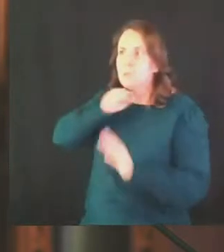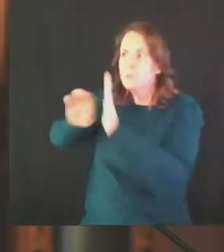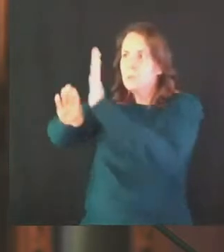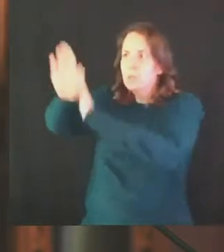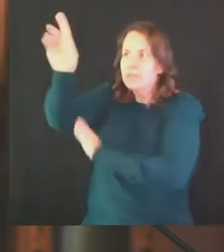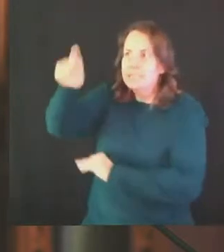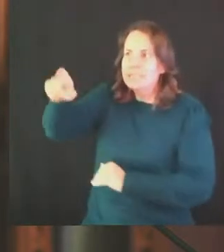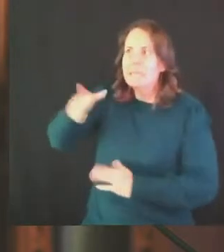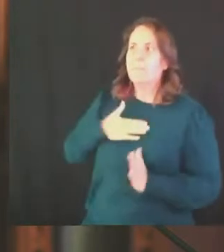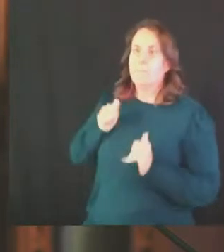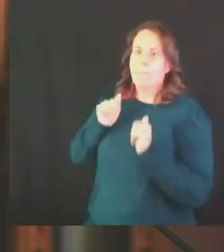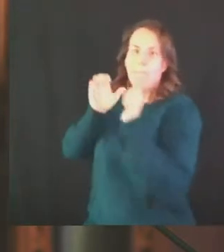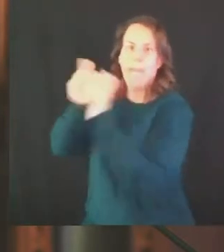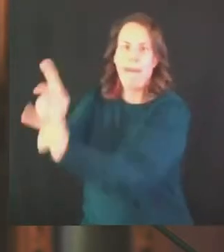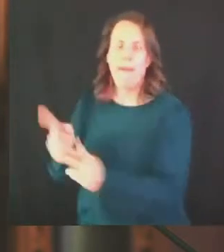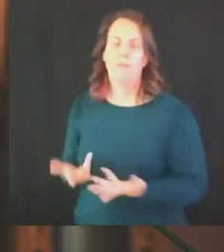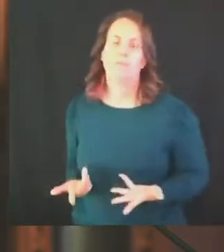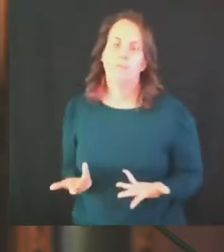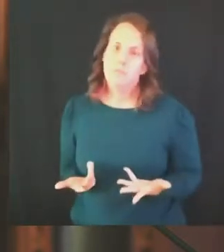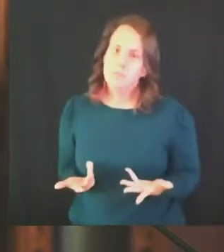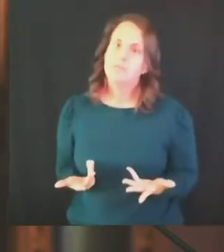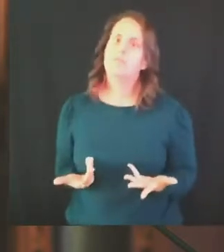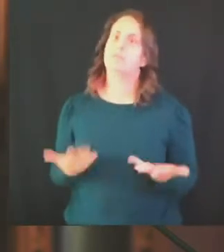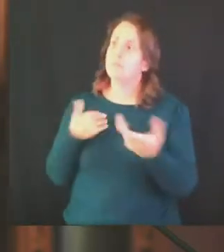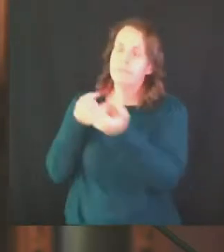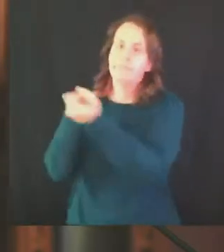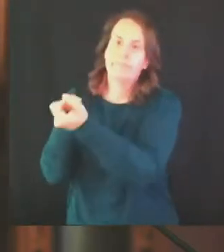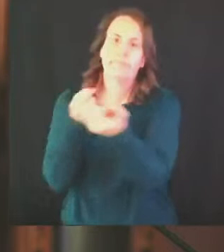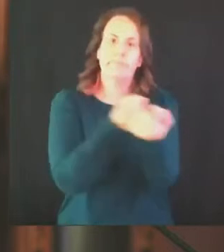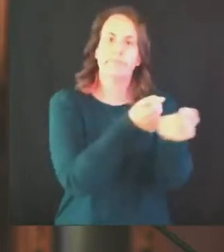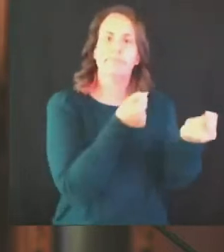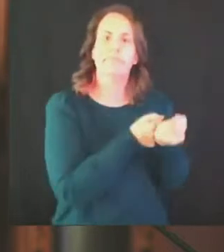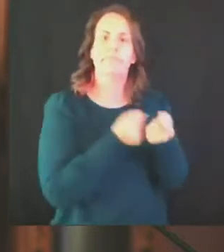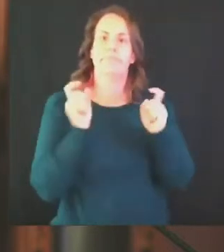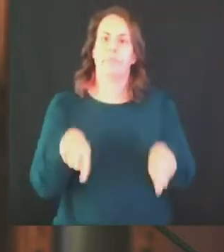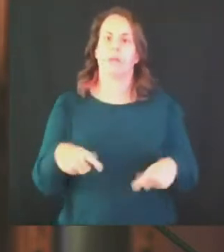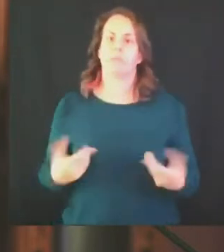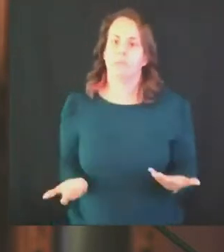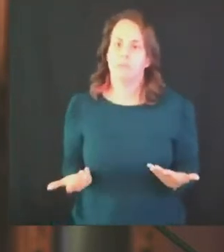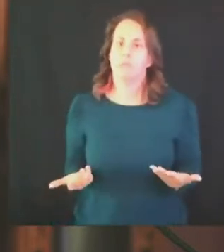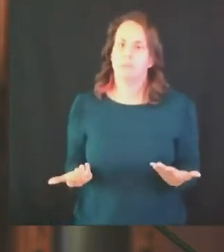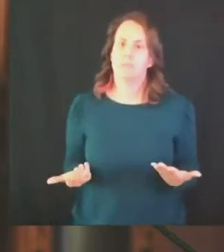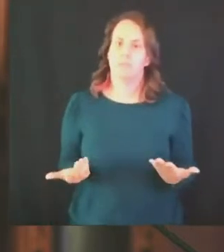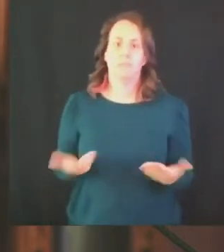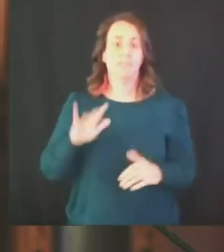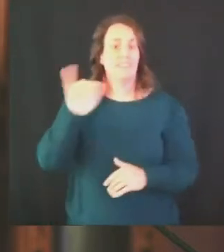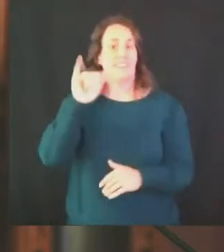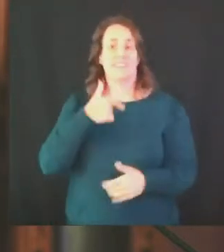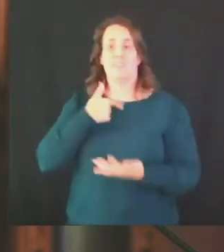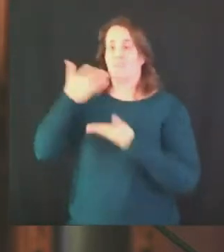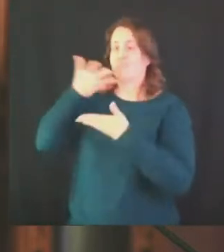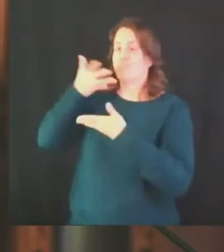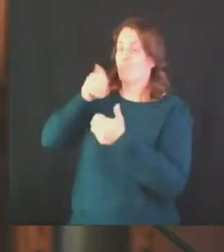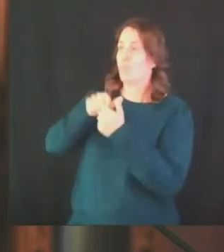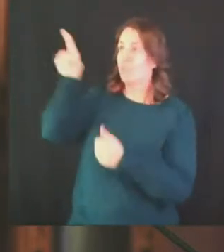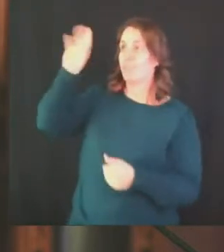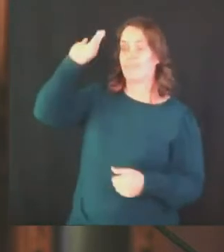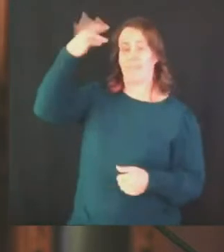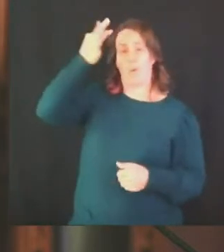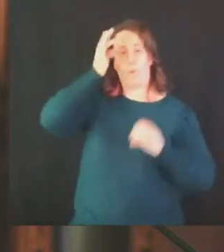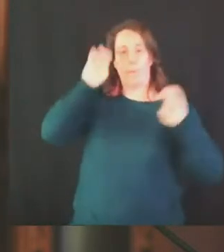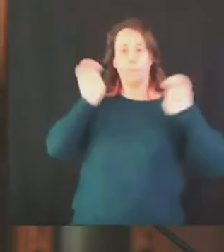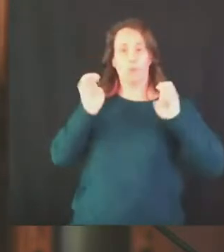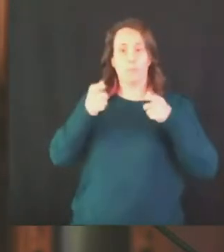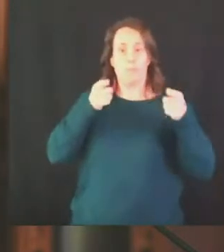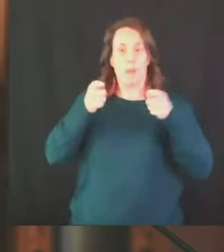our colleagues in FEMA and HHS to tap into resources that they can bring to bear and understand lessons and work